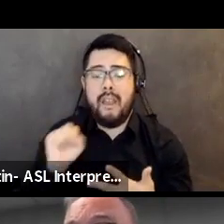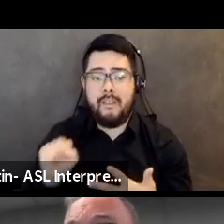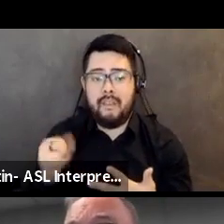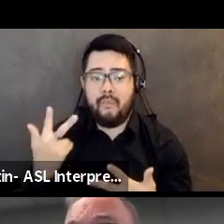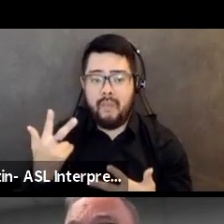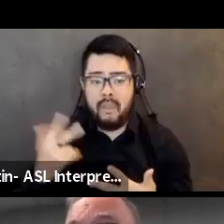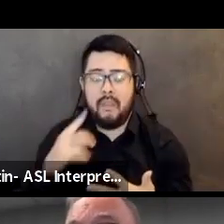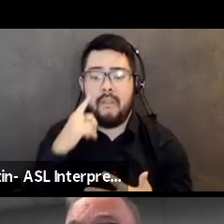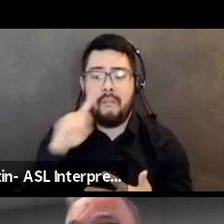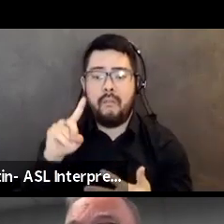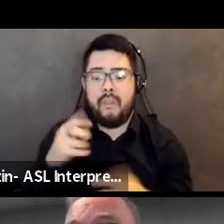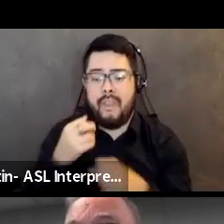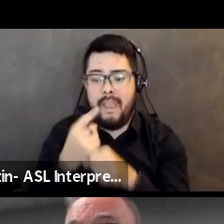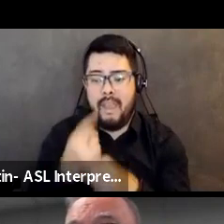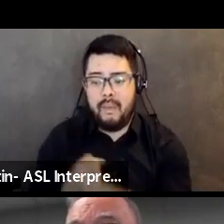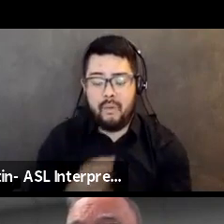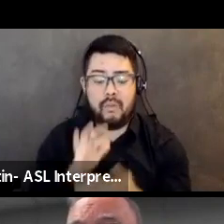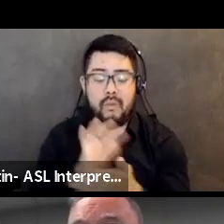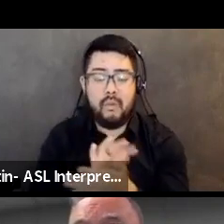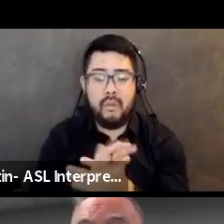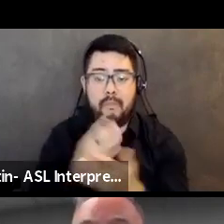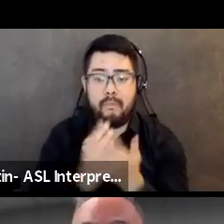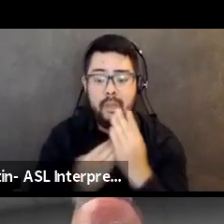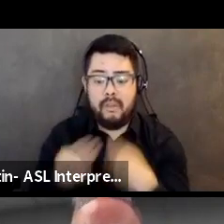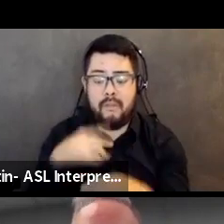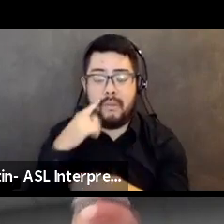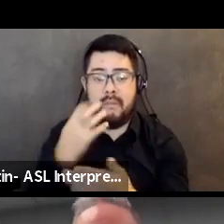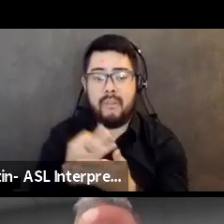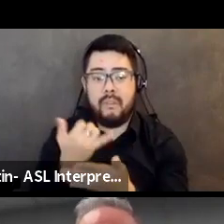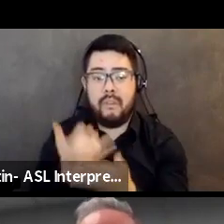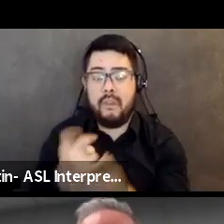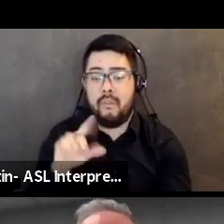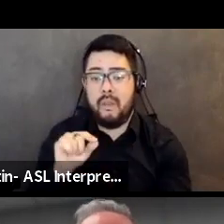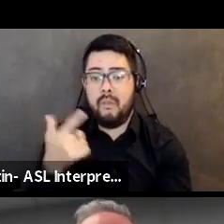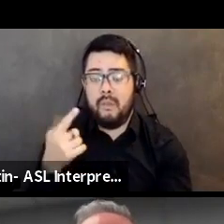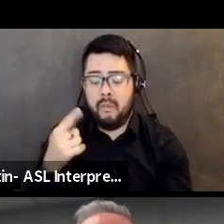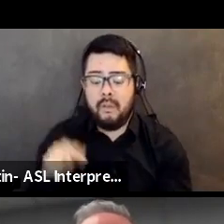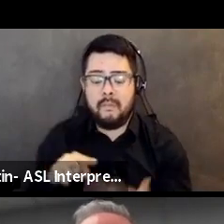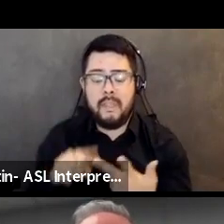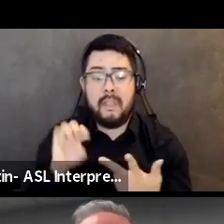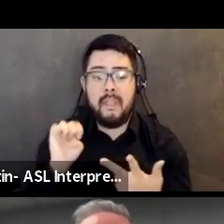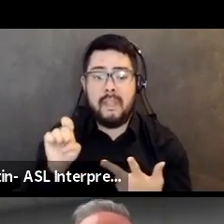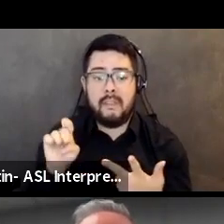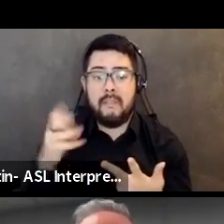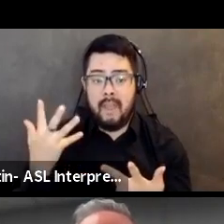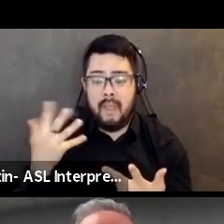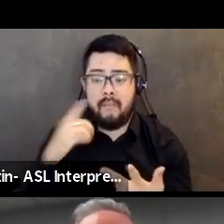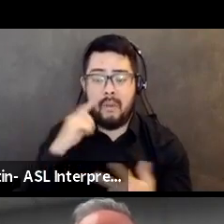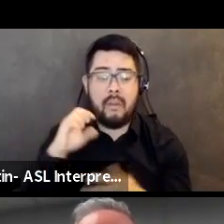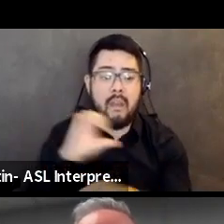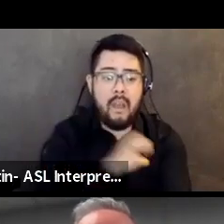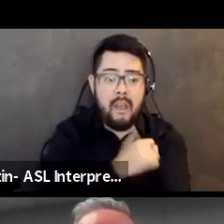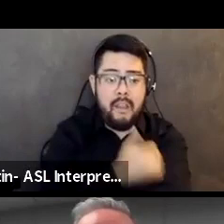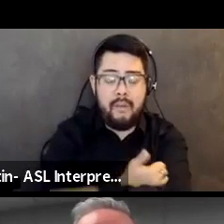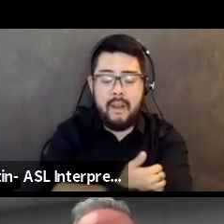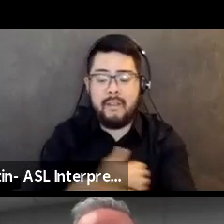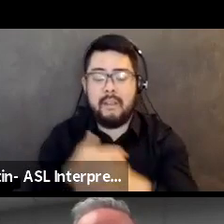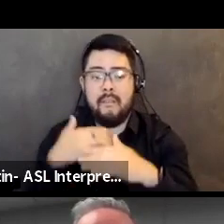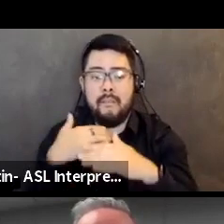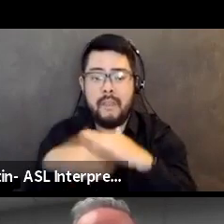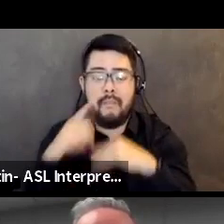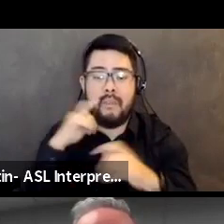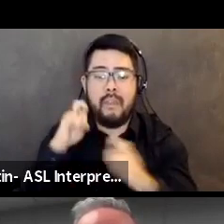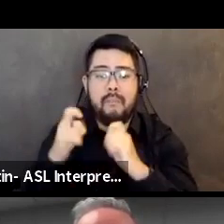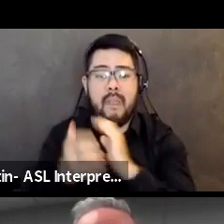adapting the annual school budget for fiscal year 2021 ex-5 authorized entering into the amended and